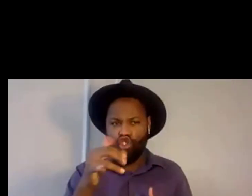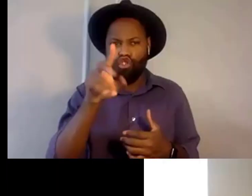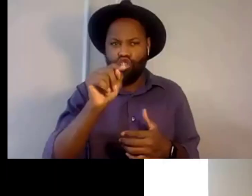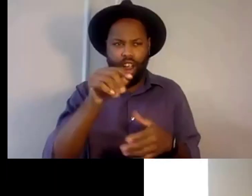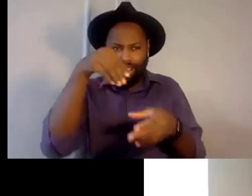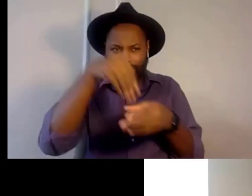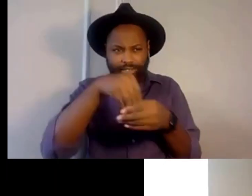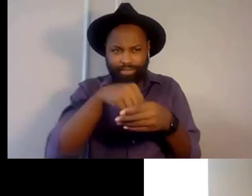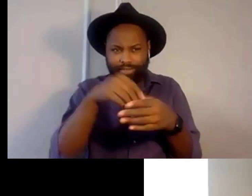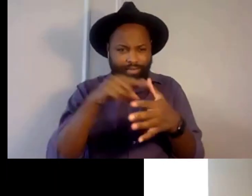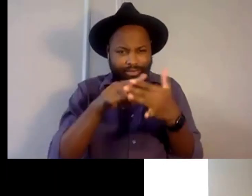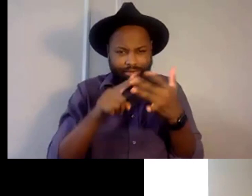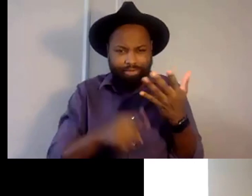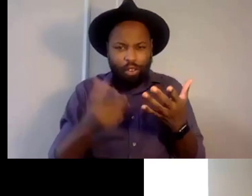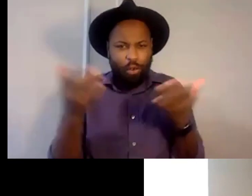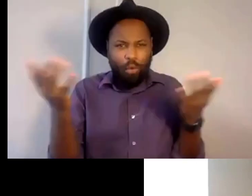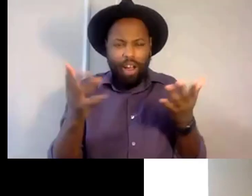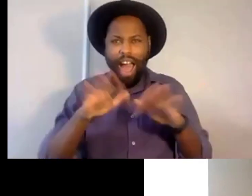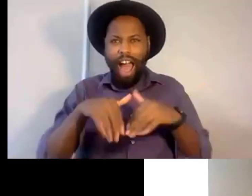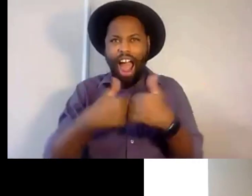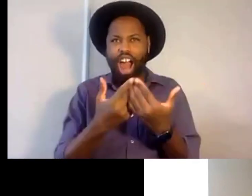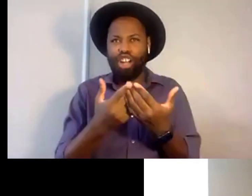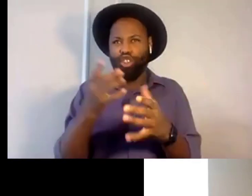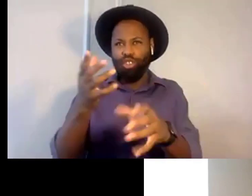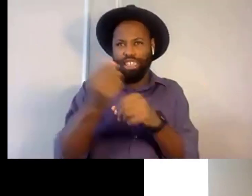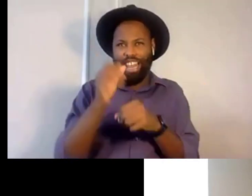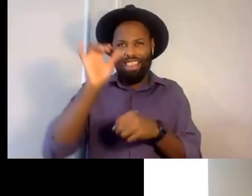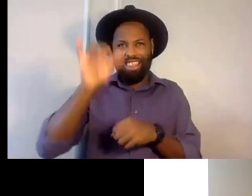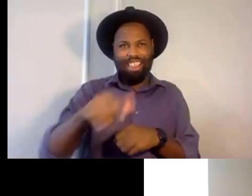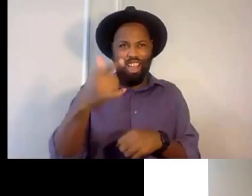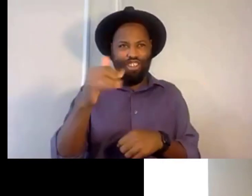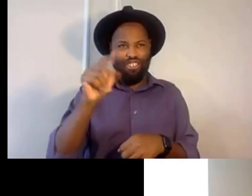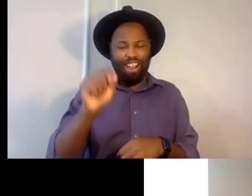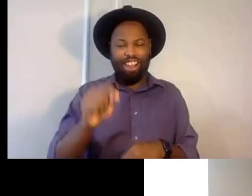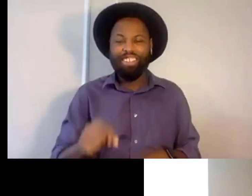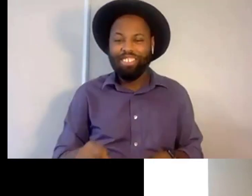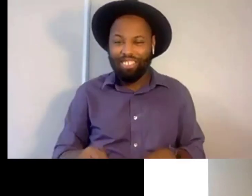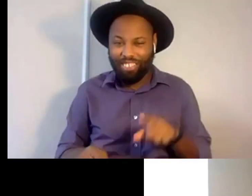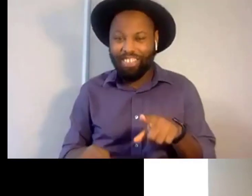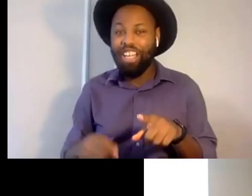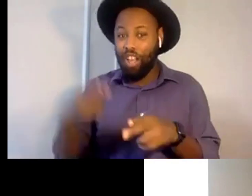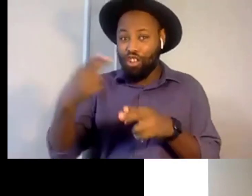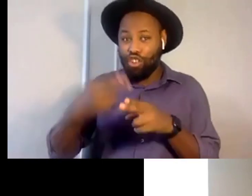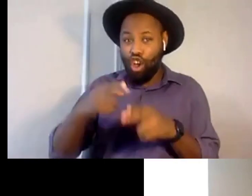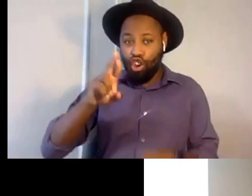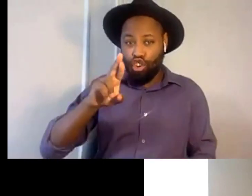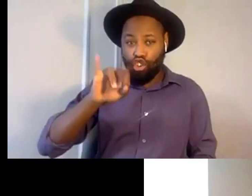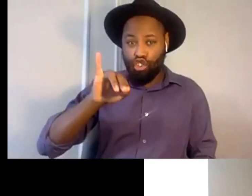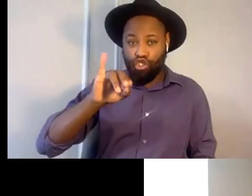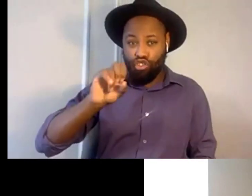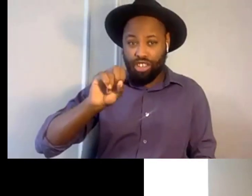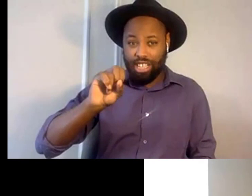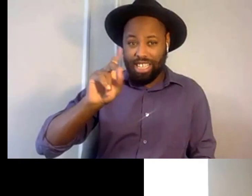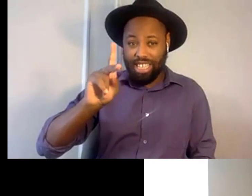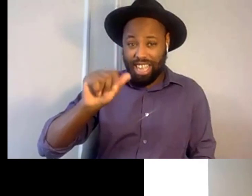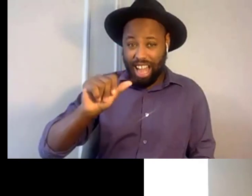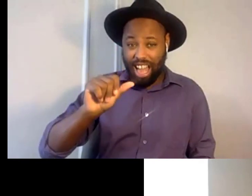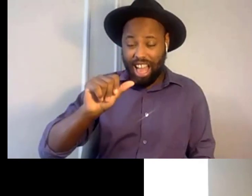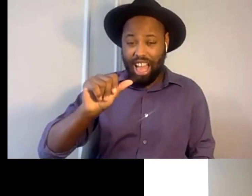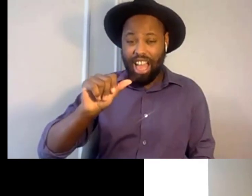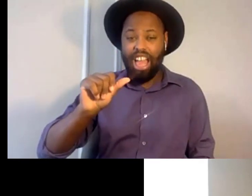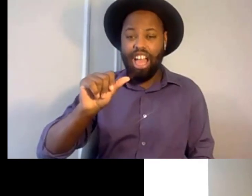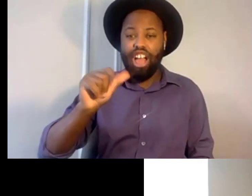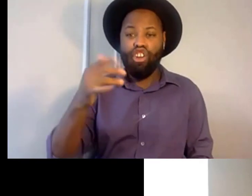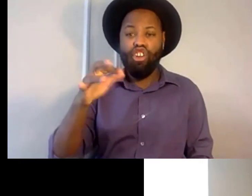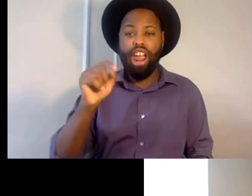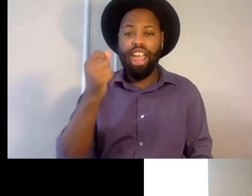were awarded. Oh, yeah. So it's called the RISCA grant, and it's an internal grant. And we had